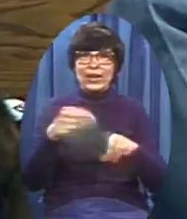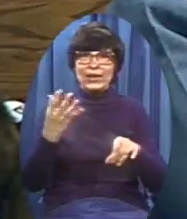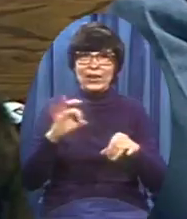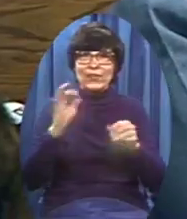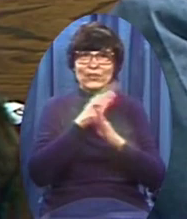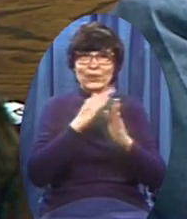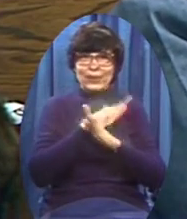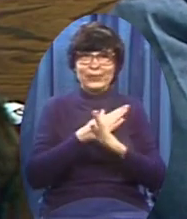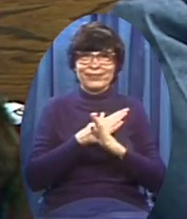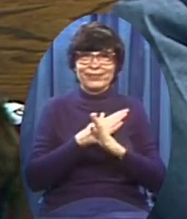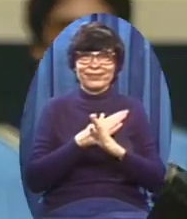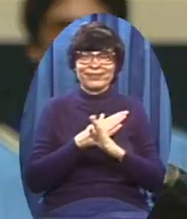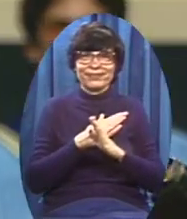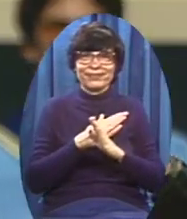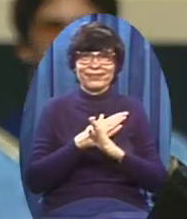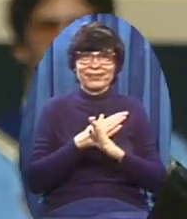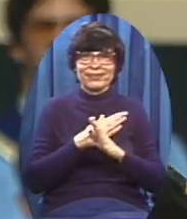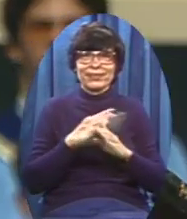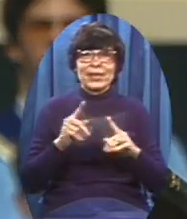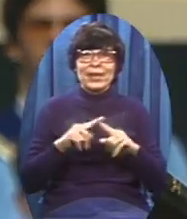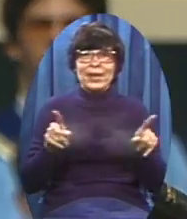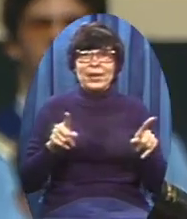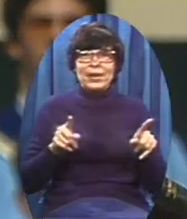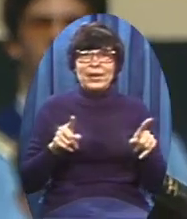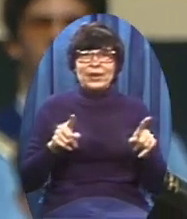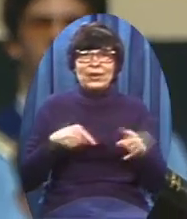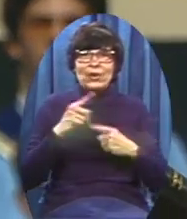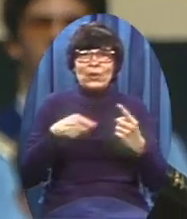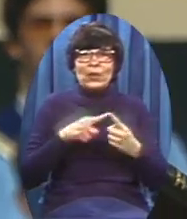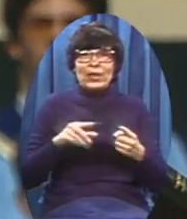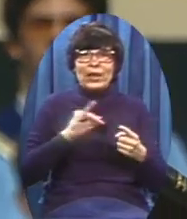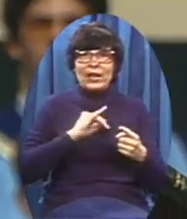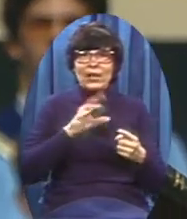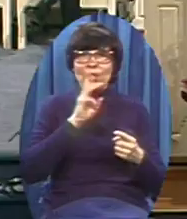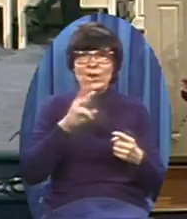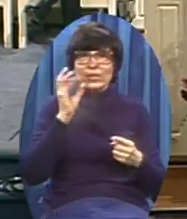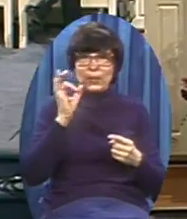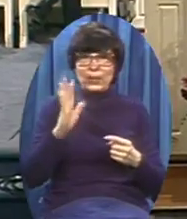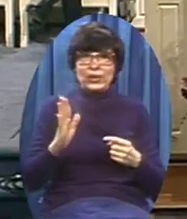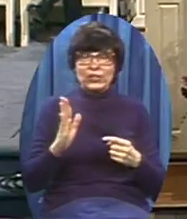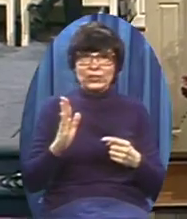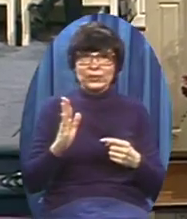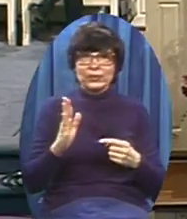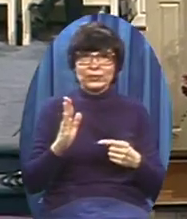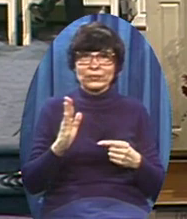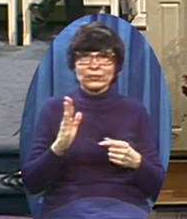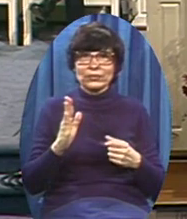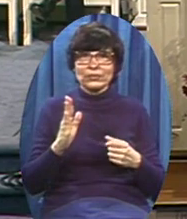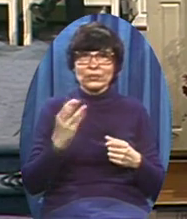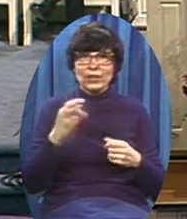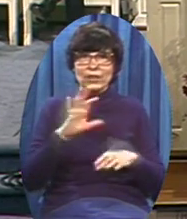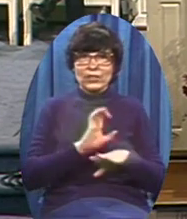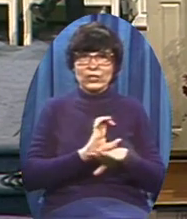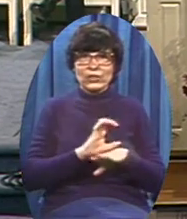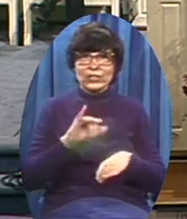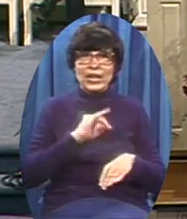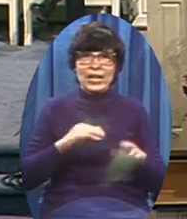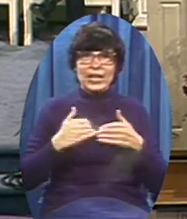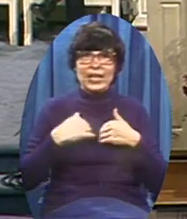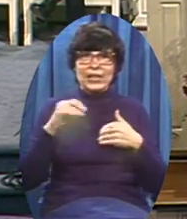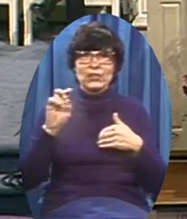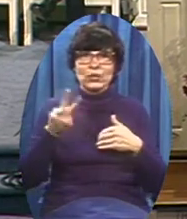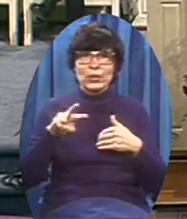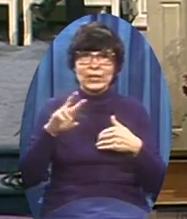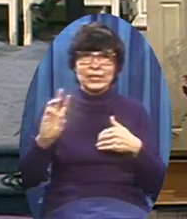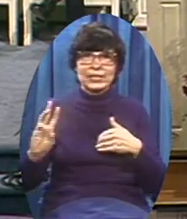But Brother Jerry, when I was pastor, I had 26 lawyers. They were on